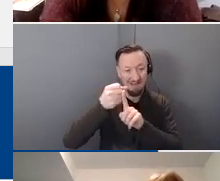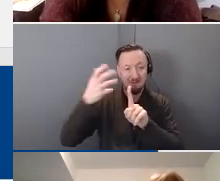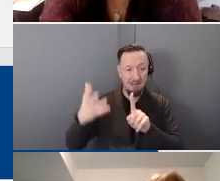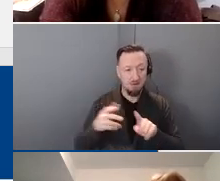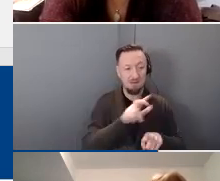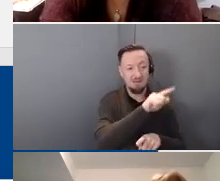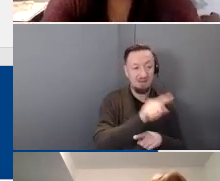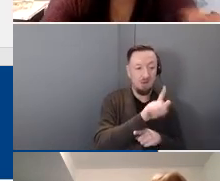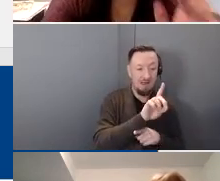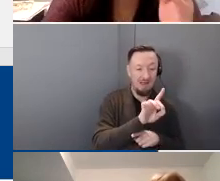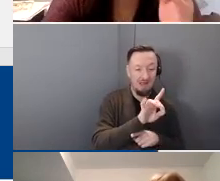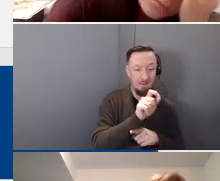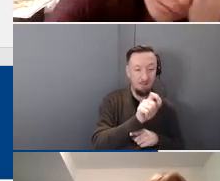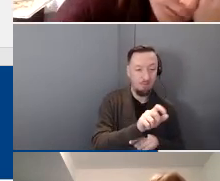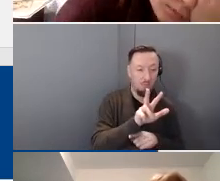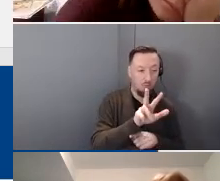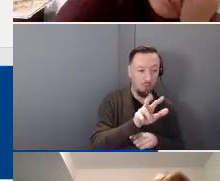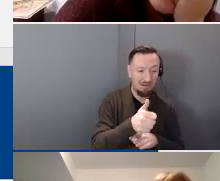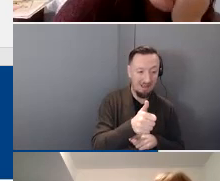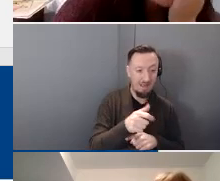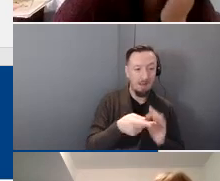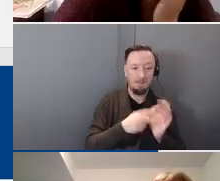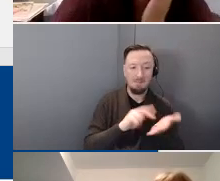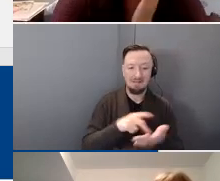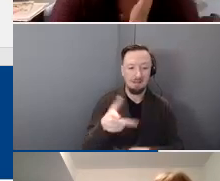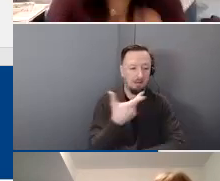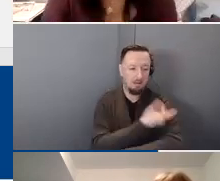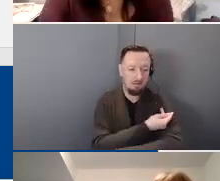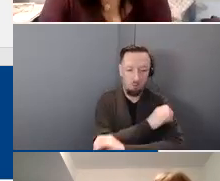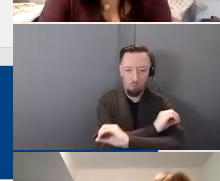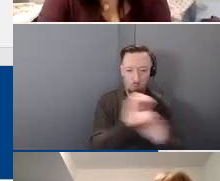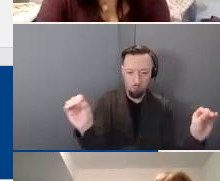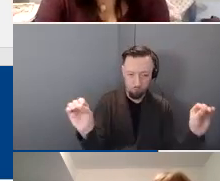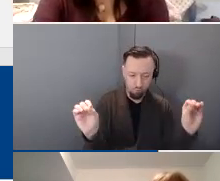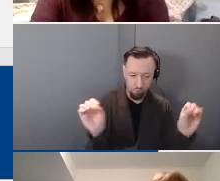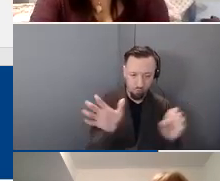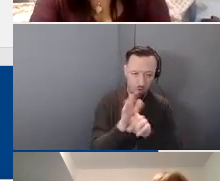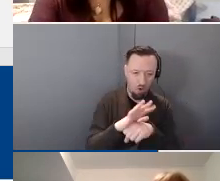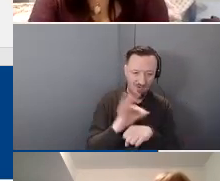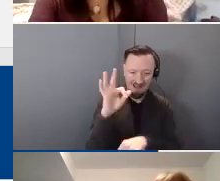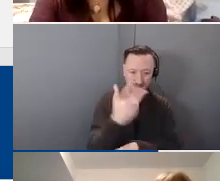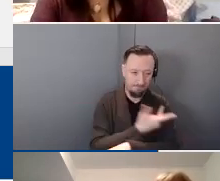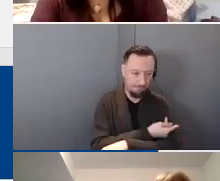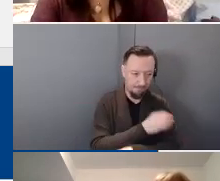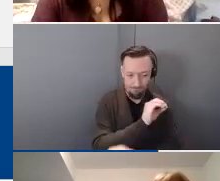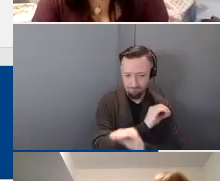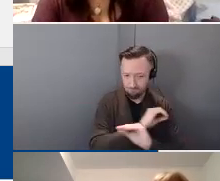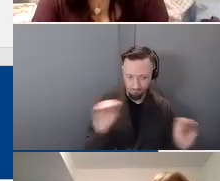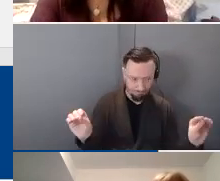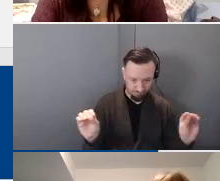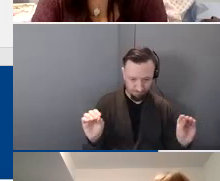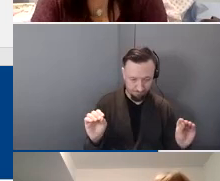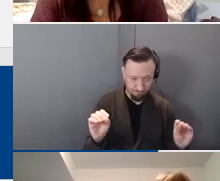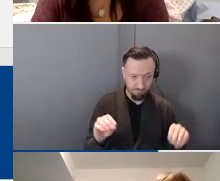Z28.310. So if a patient was unvaccinated, meaning they had no vaccinations at all for COVID-19, that would be the appropriate code to